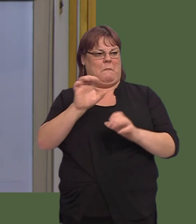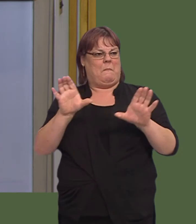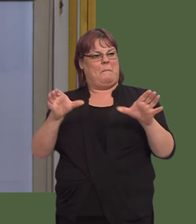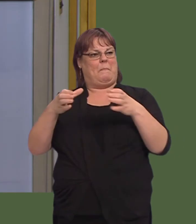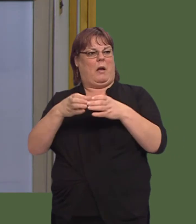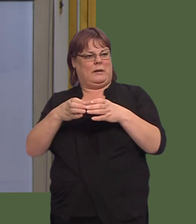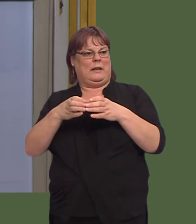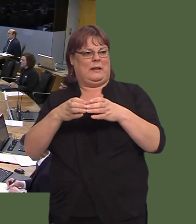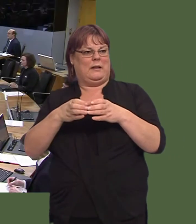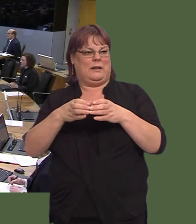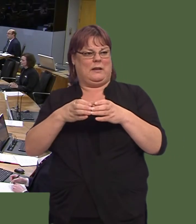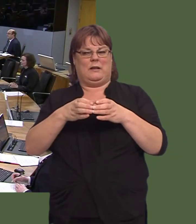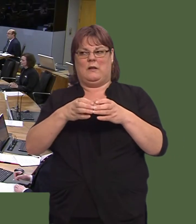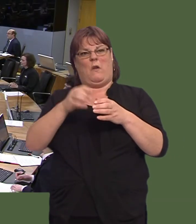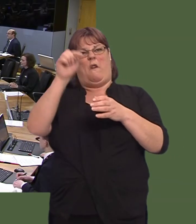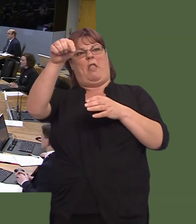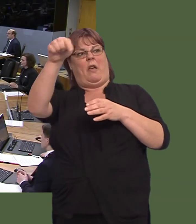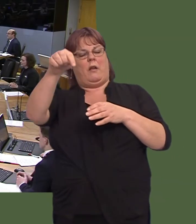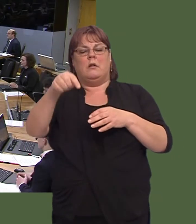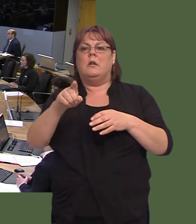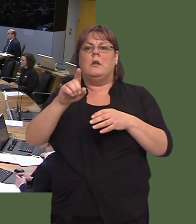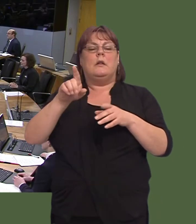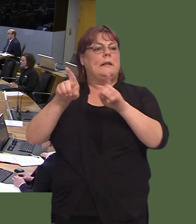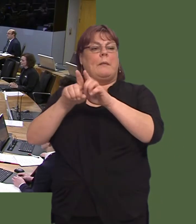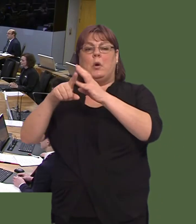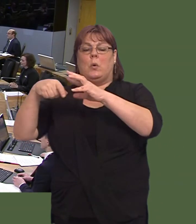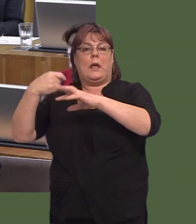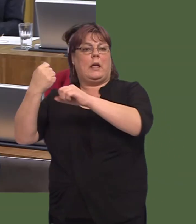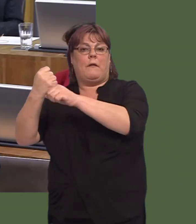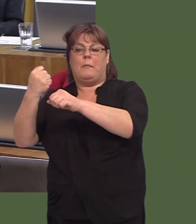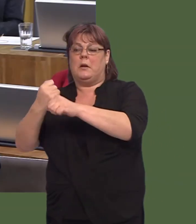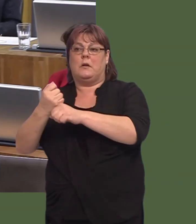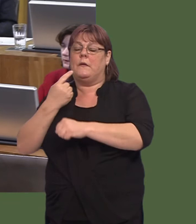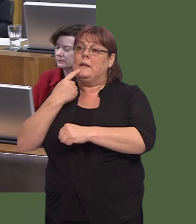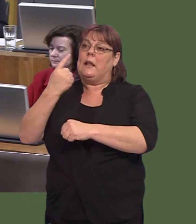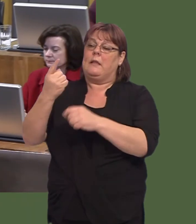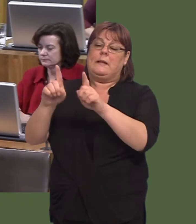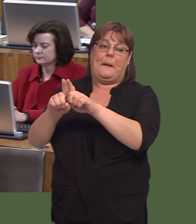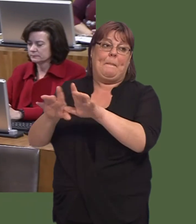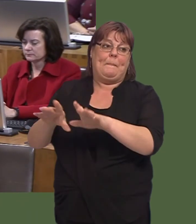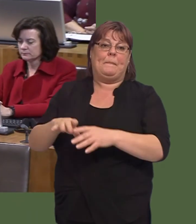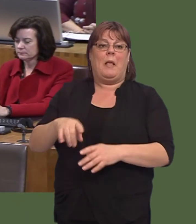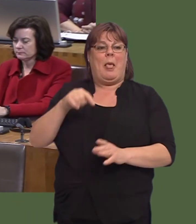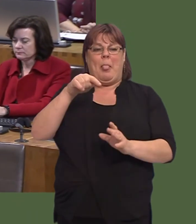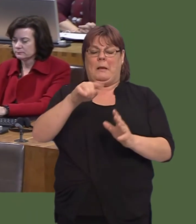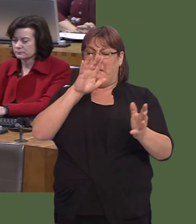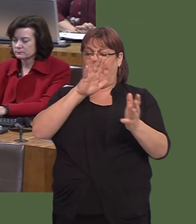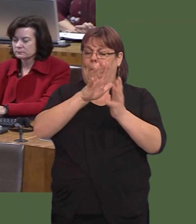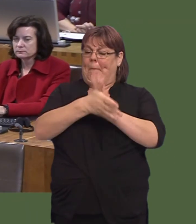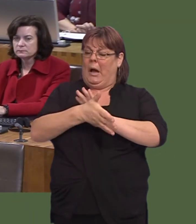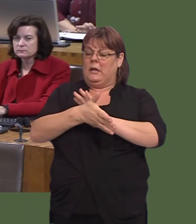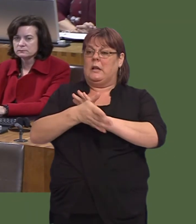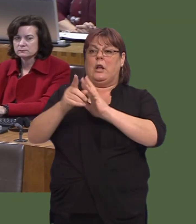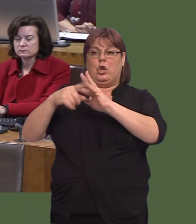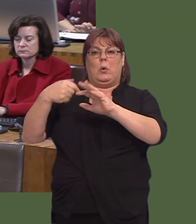who sit in the same party on that side in Westminster who have made the same points to the UK government. The point is that this is a mess that the